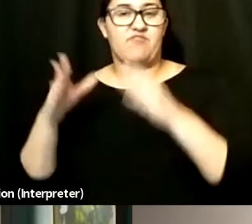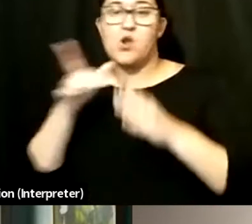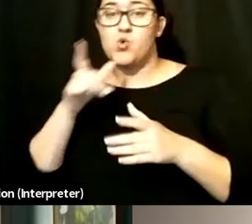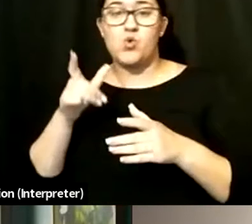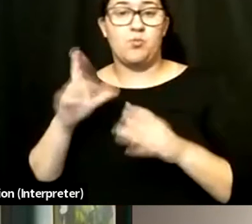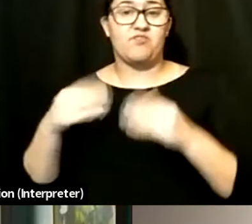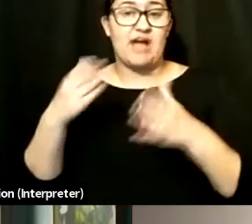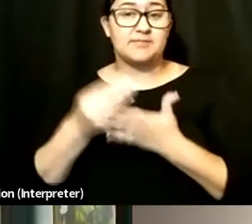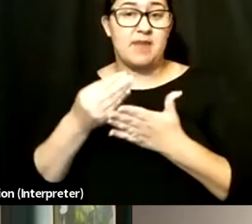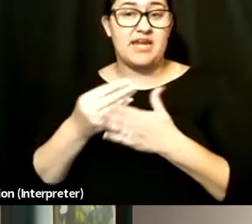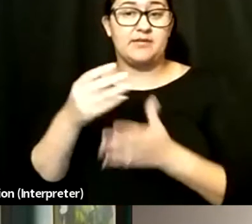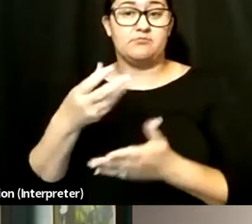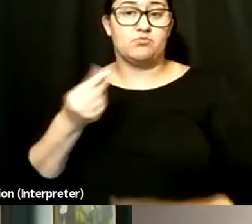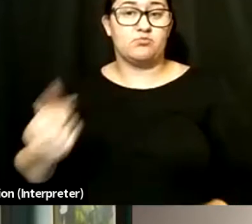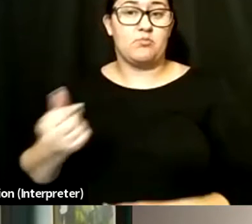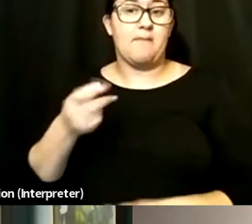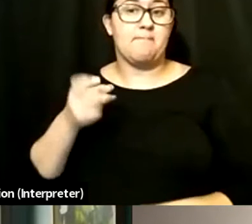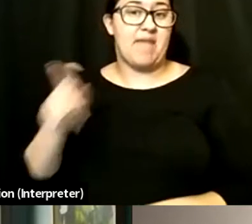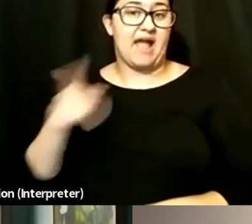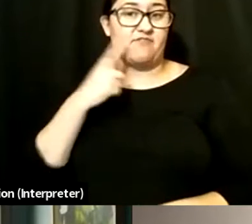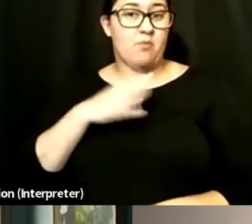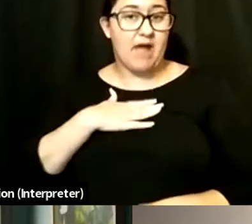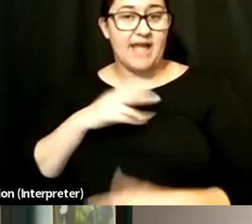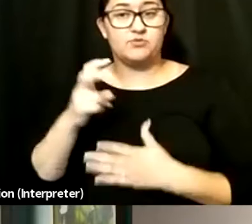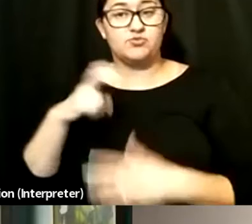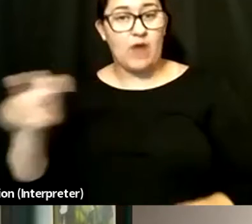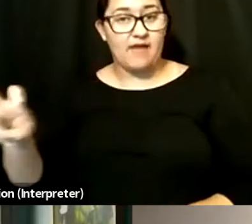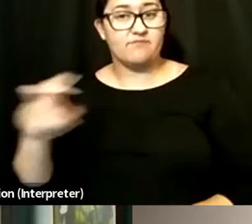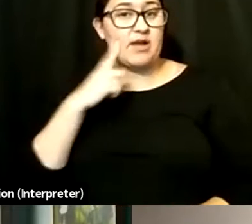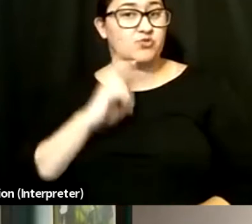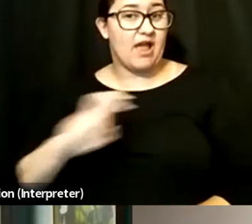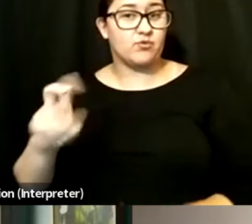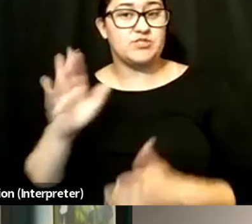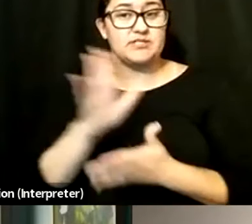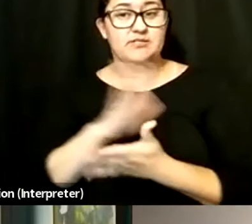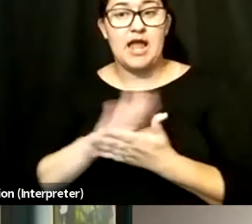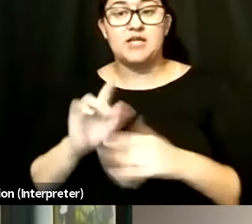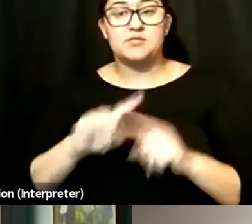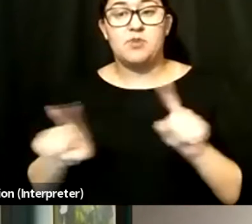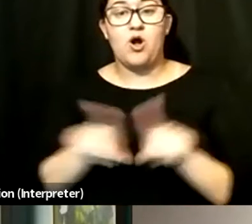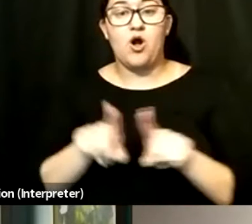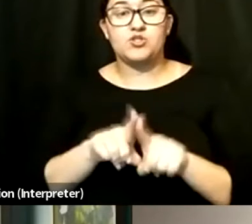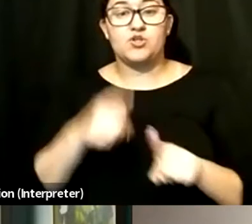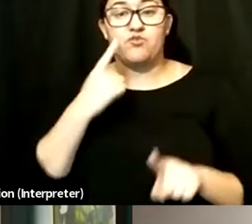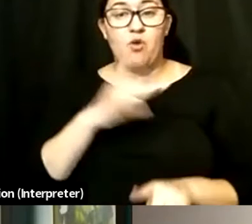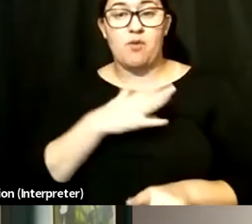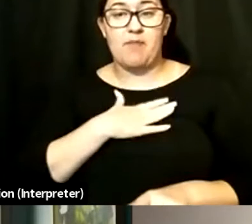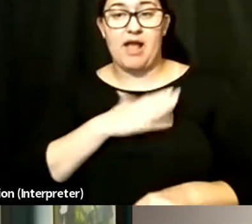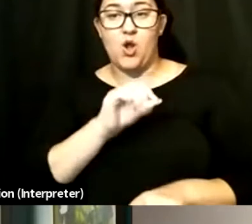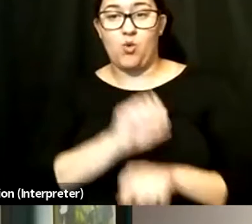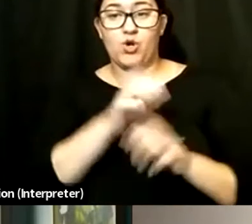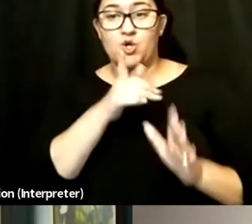about if this was personal travels. And also, for this trip, I'm in a different hotel than my colleagues who are working on this same